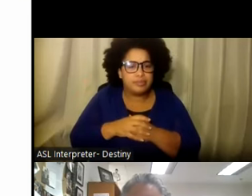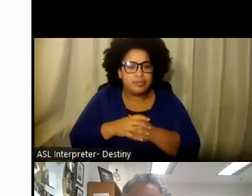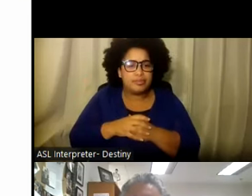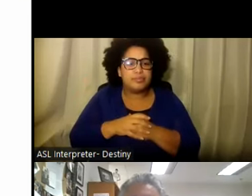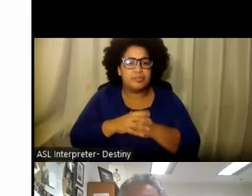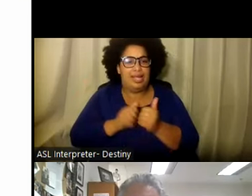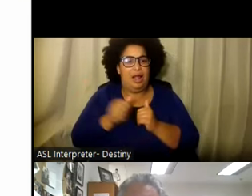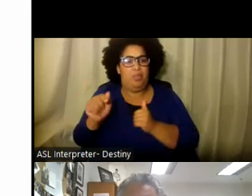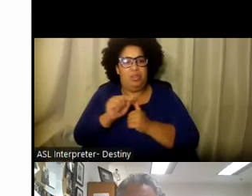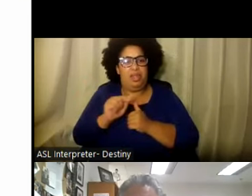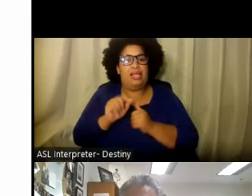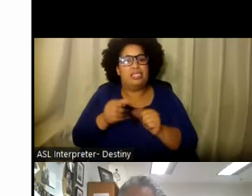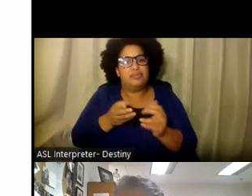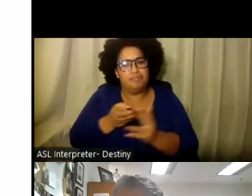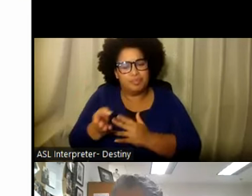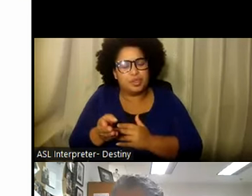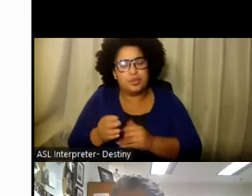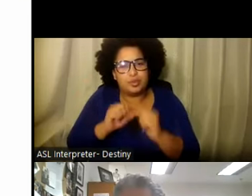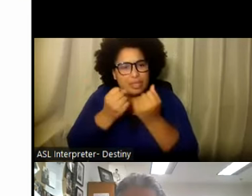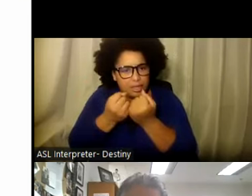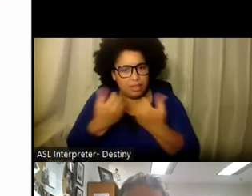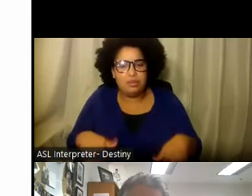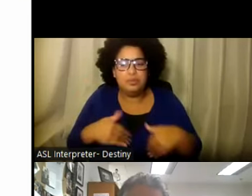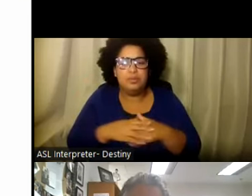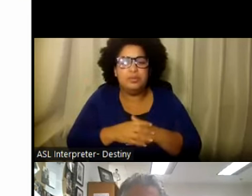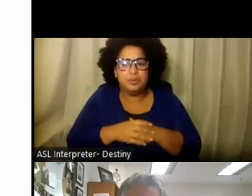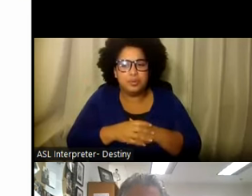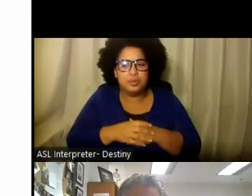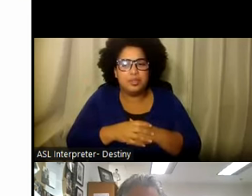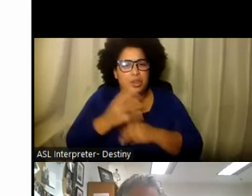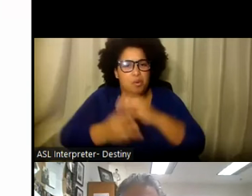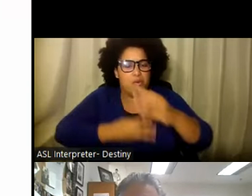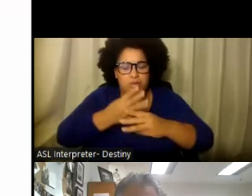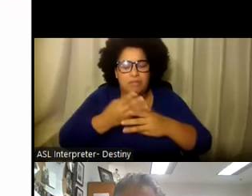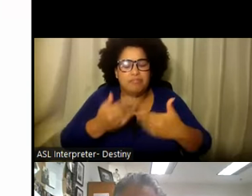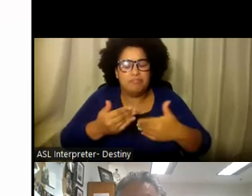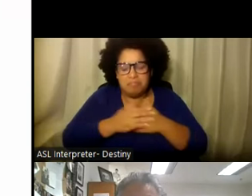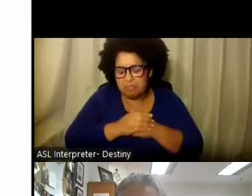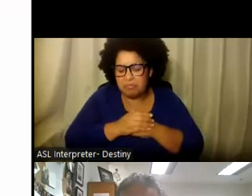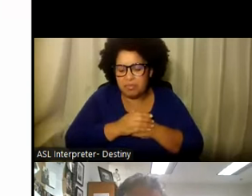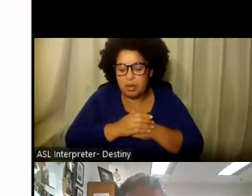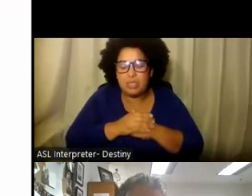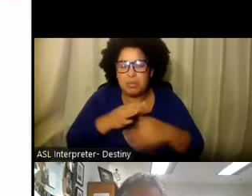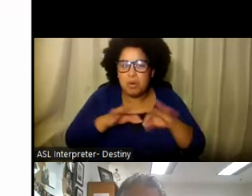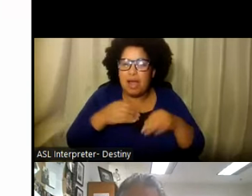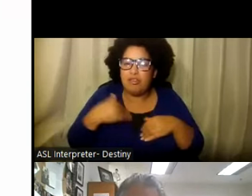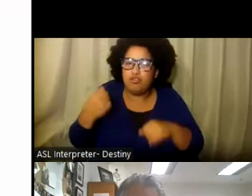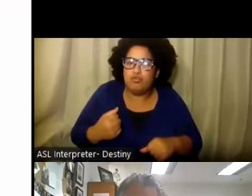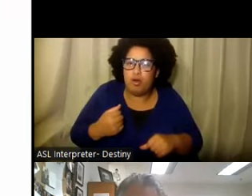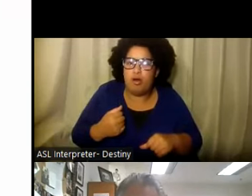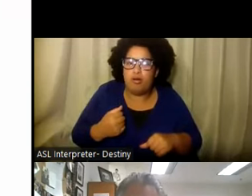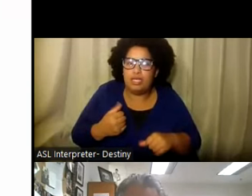and how they make their way throughout society. So very important that we have a robust workforce, and we're going to